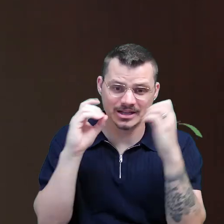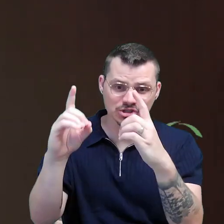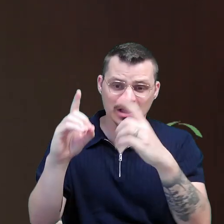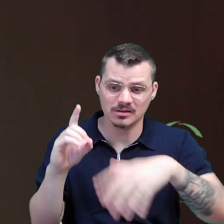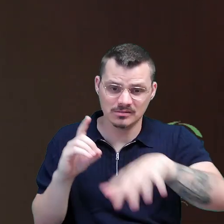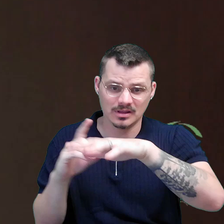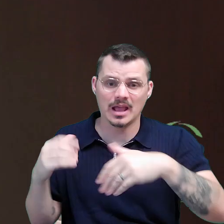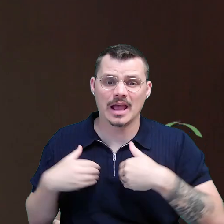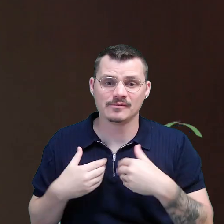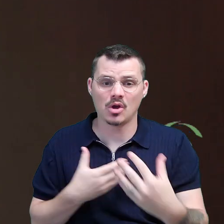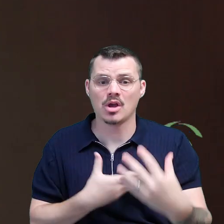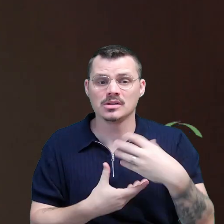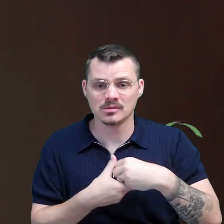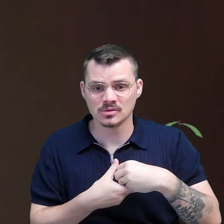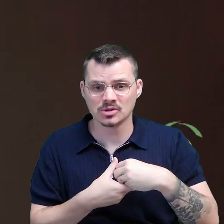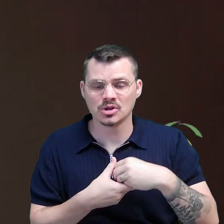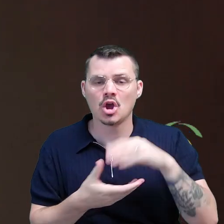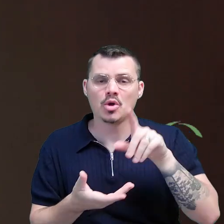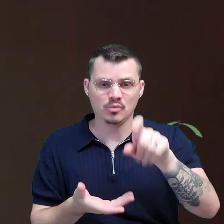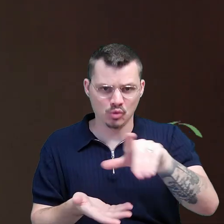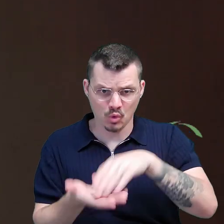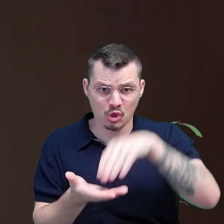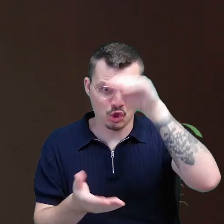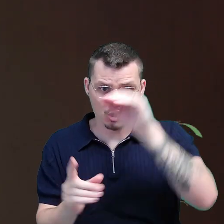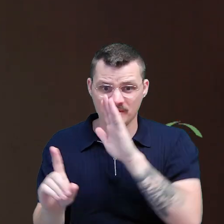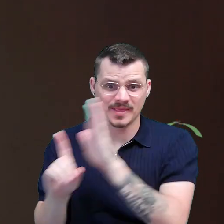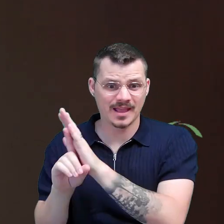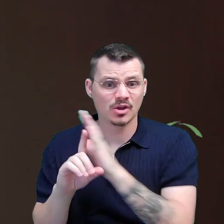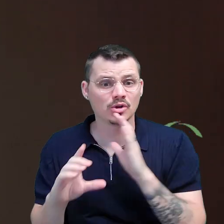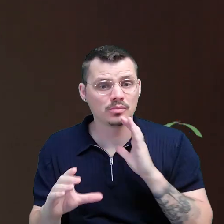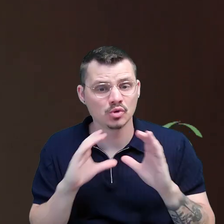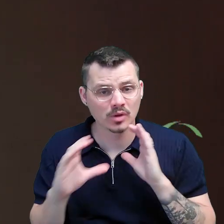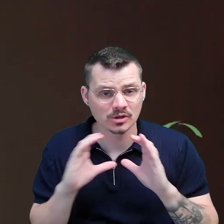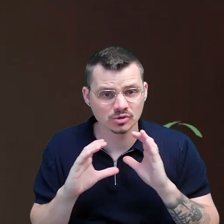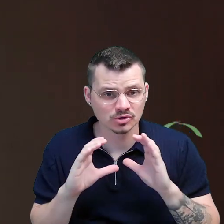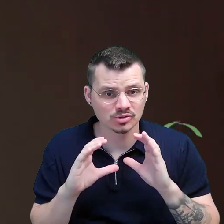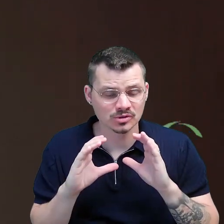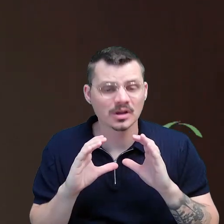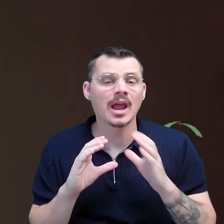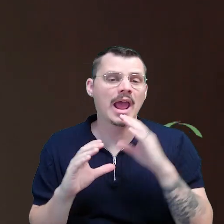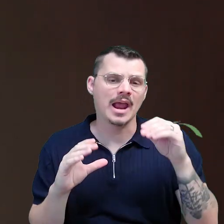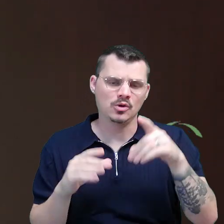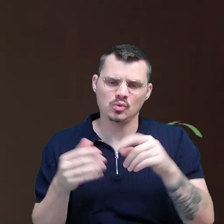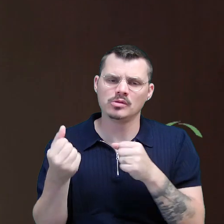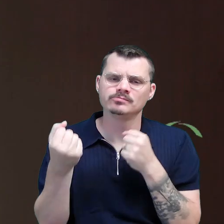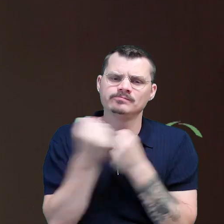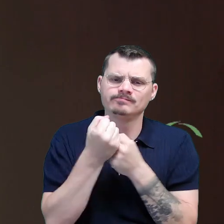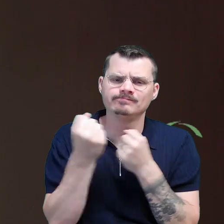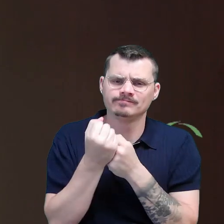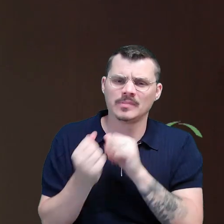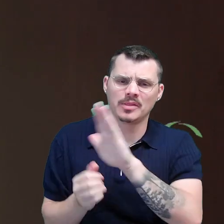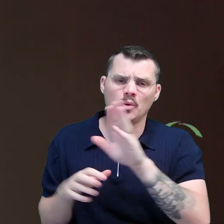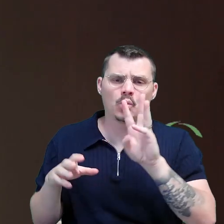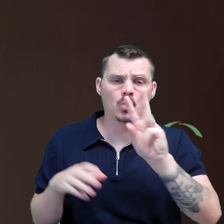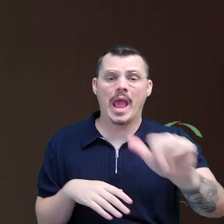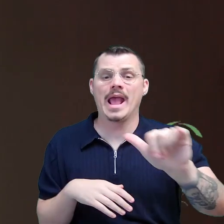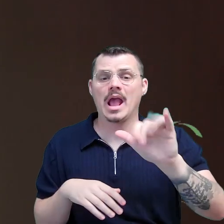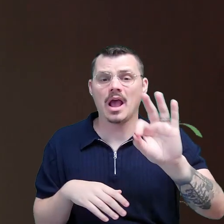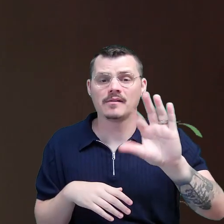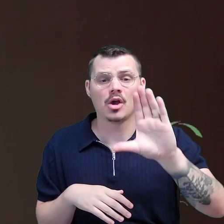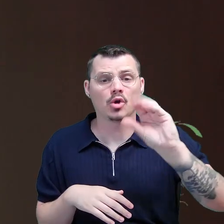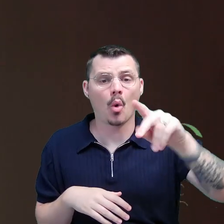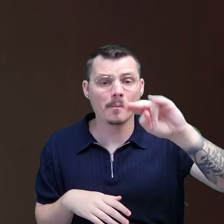with autism learn the person's communication and endorse their ways of coping and